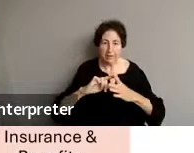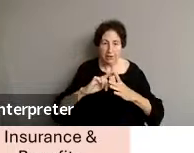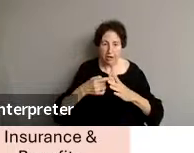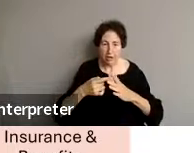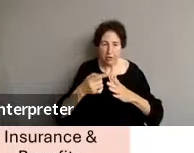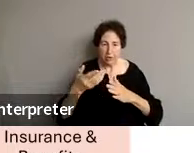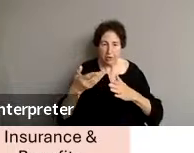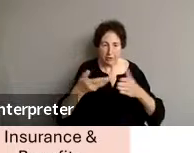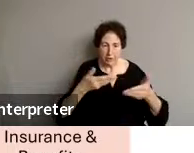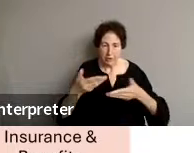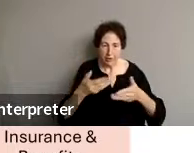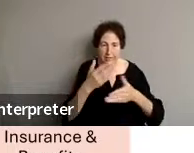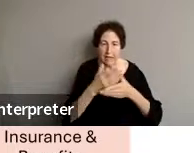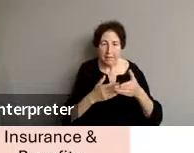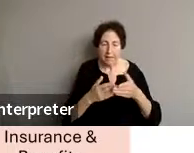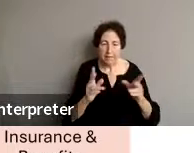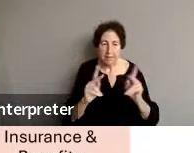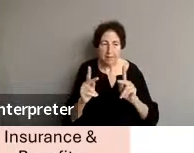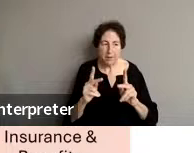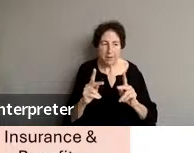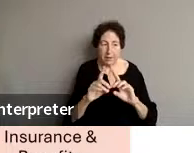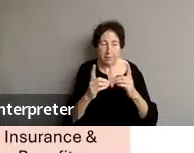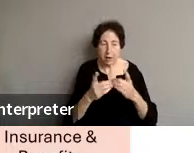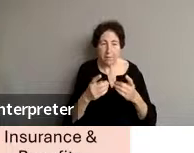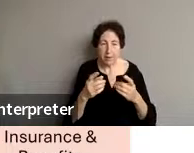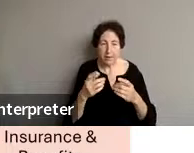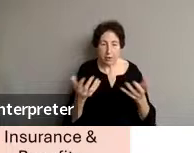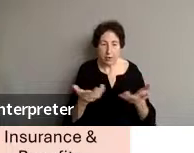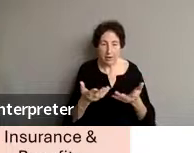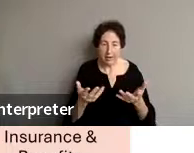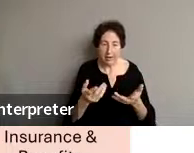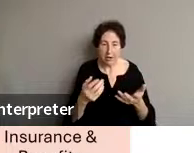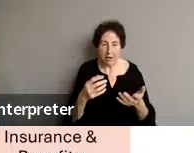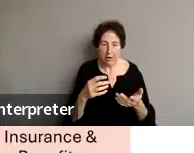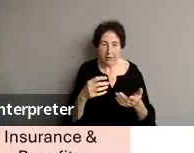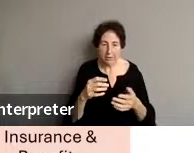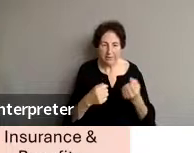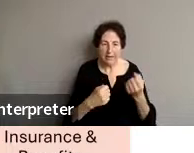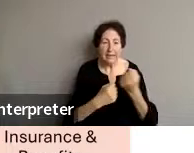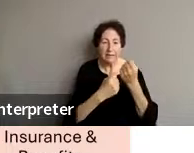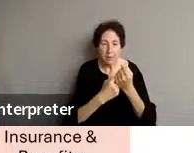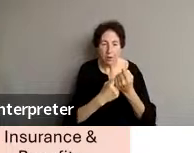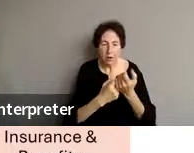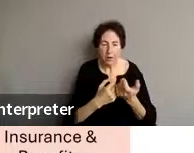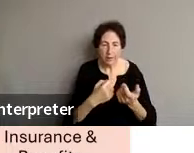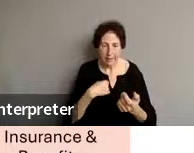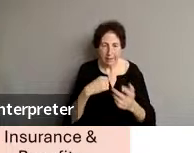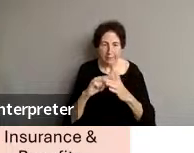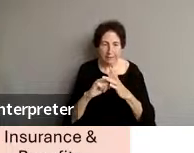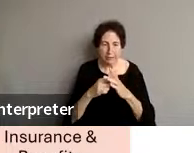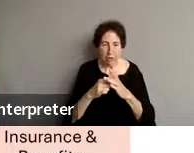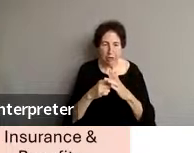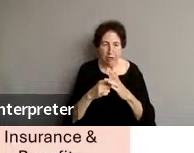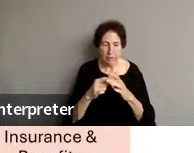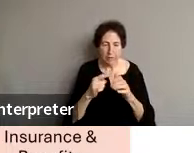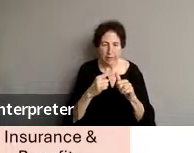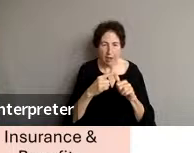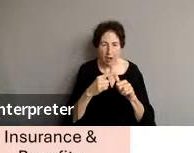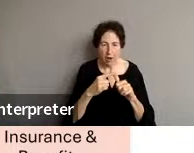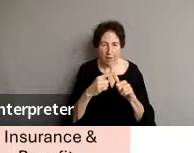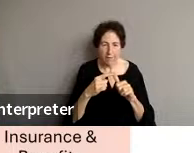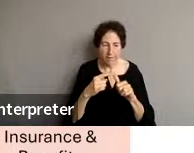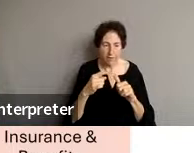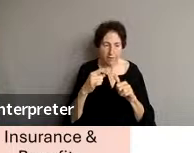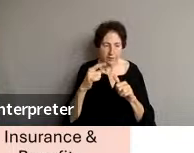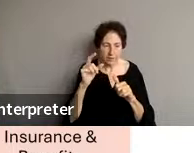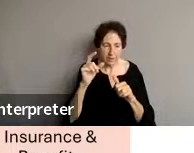to some of the members of the department who are here this evening as a support. I'll start with our first rung